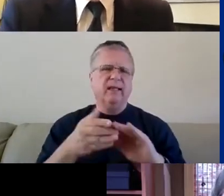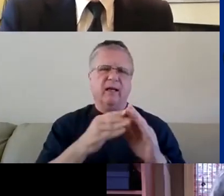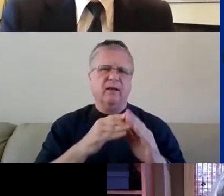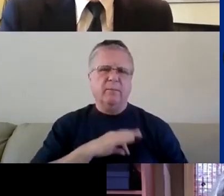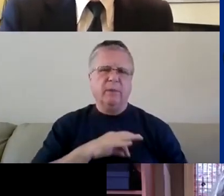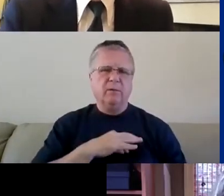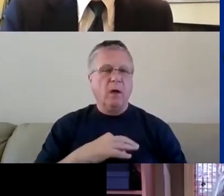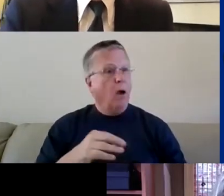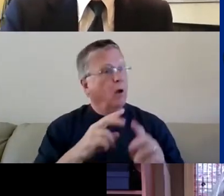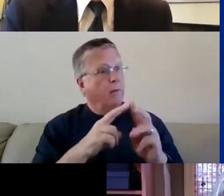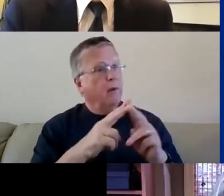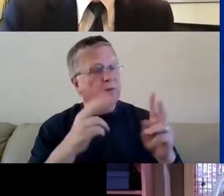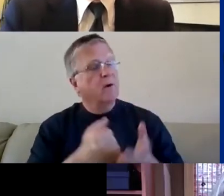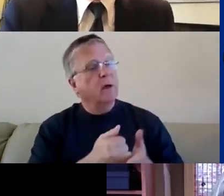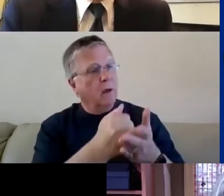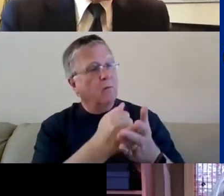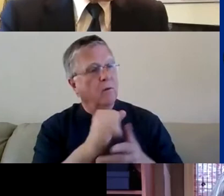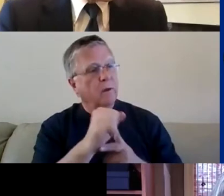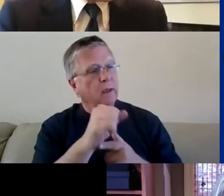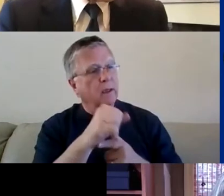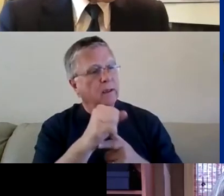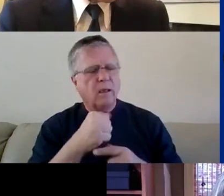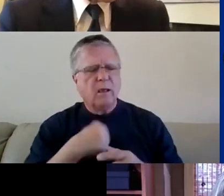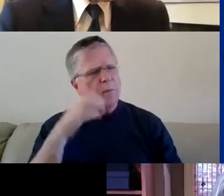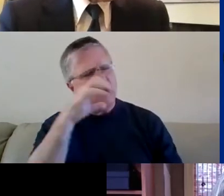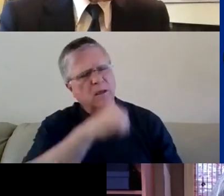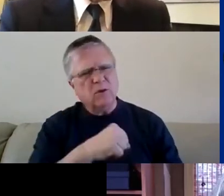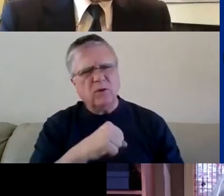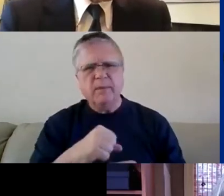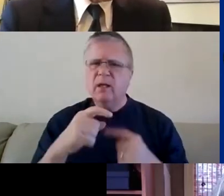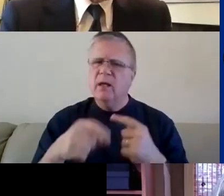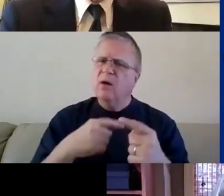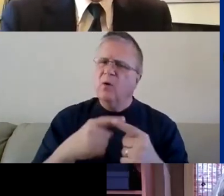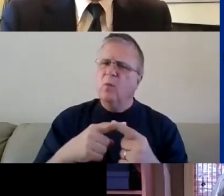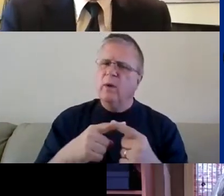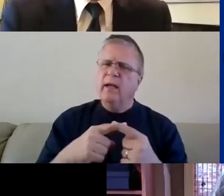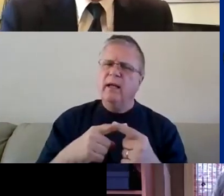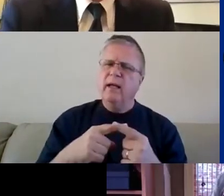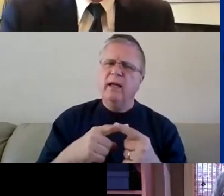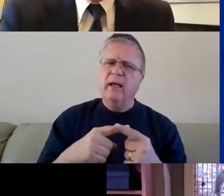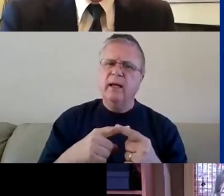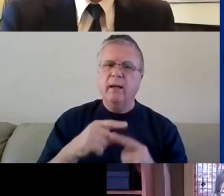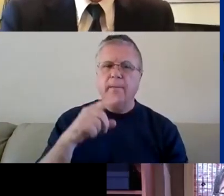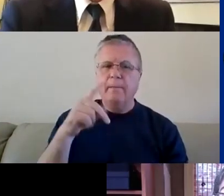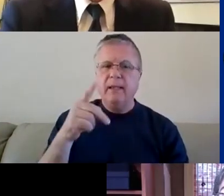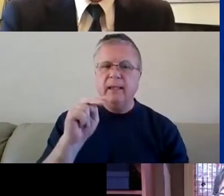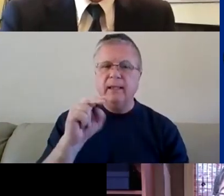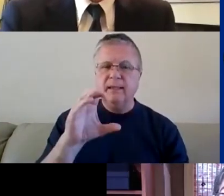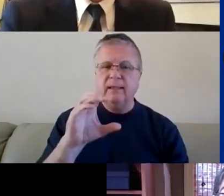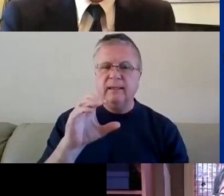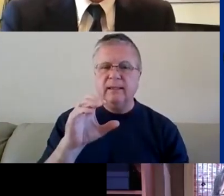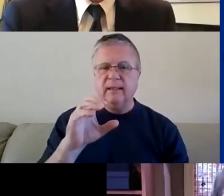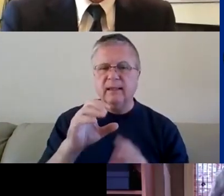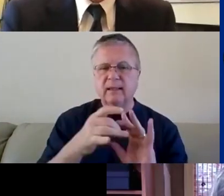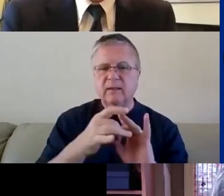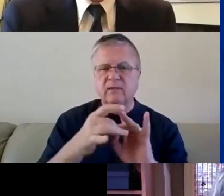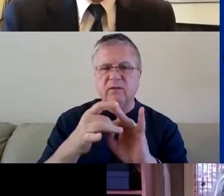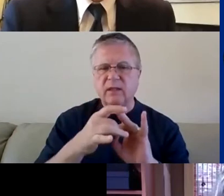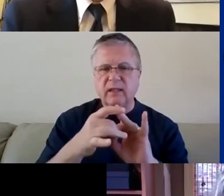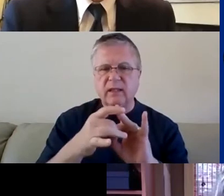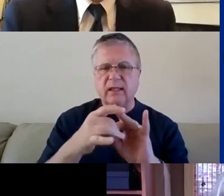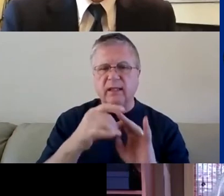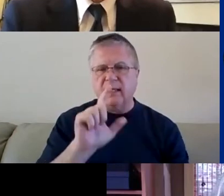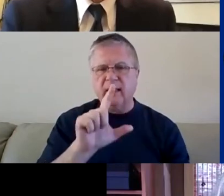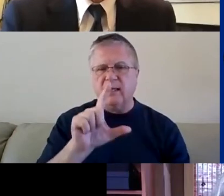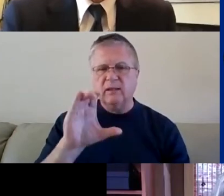very helpful. I'm assuming when the PMC affiliated LLC